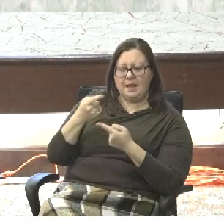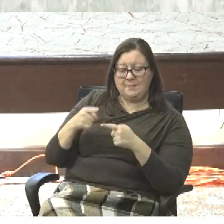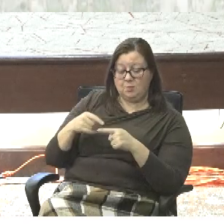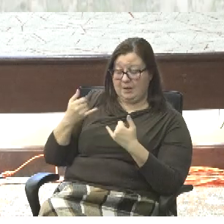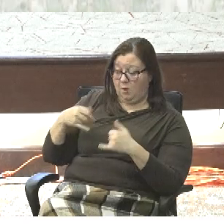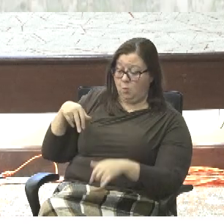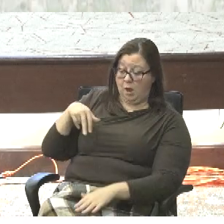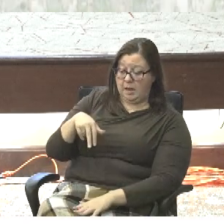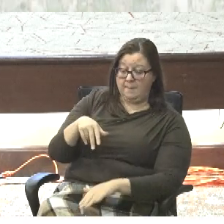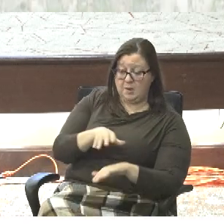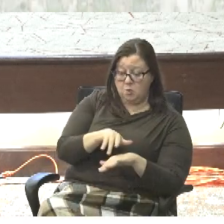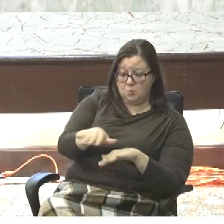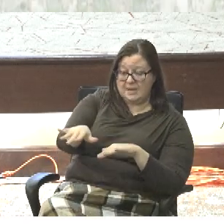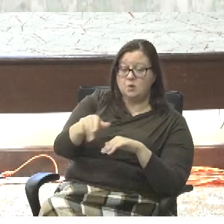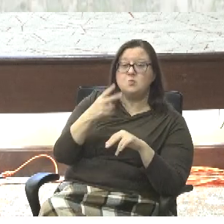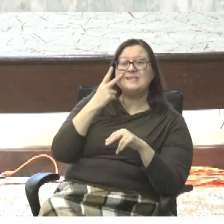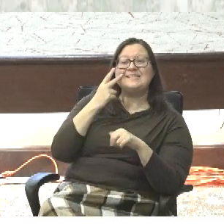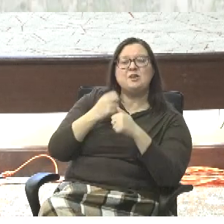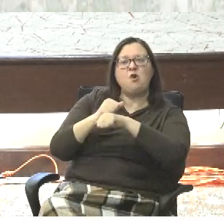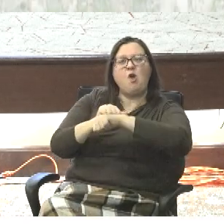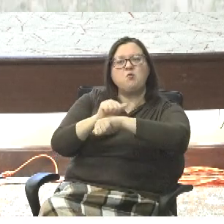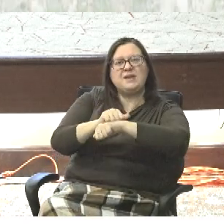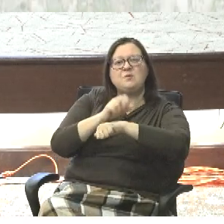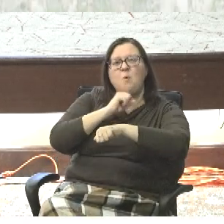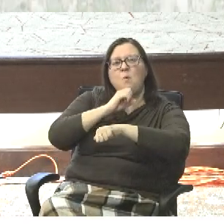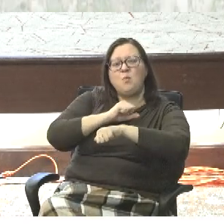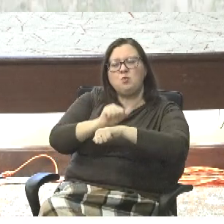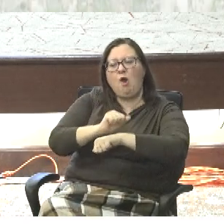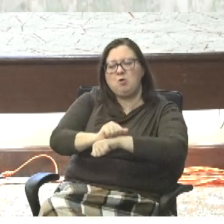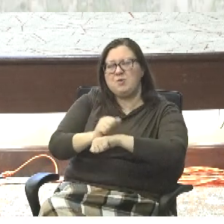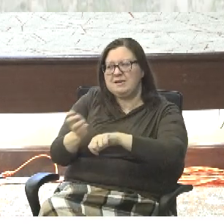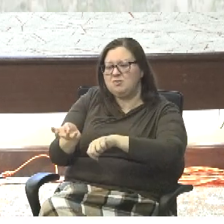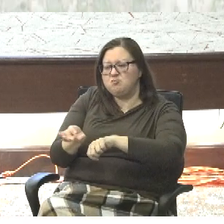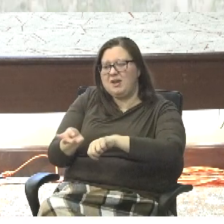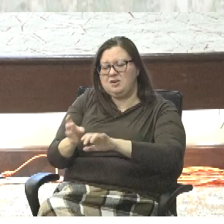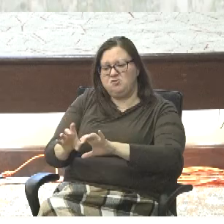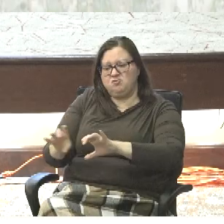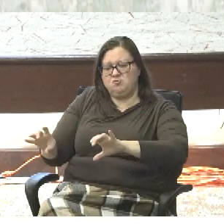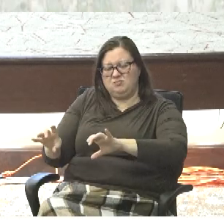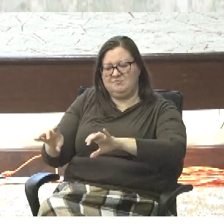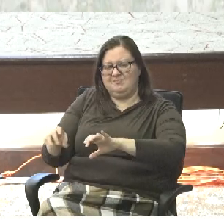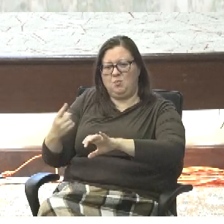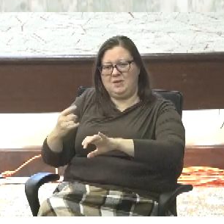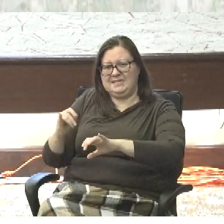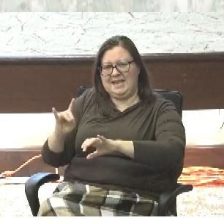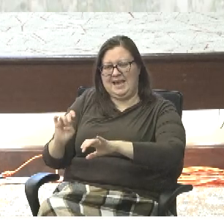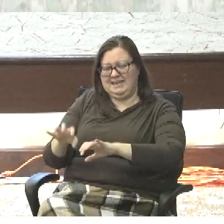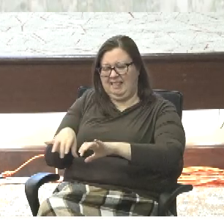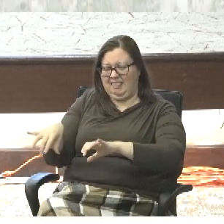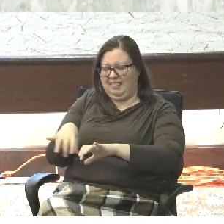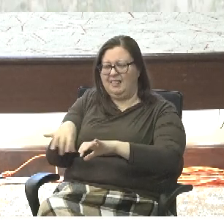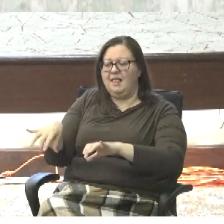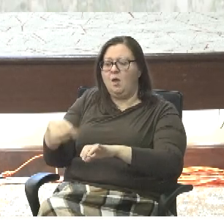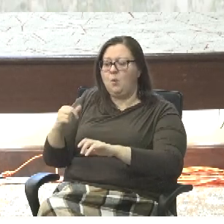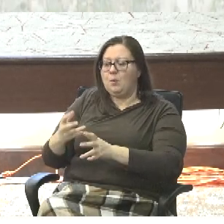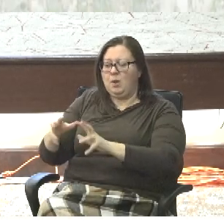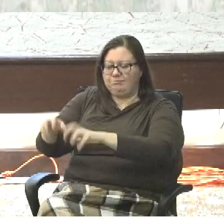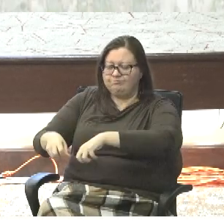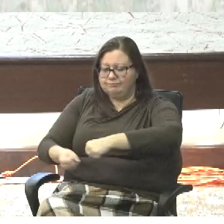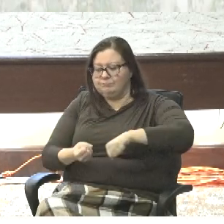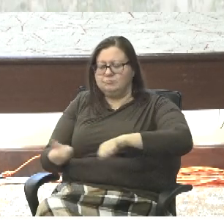it, as you know, it's lined with concrete, you know, an old concrete drainage chute on one side. And so we're going to be removing